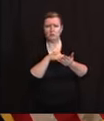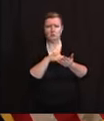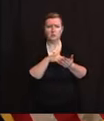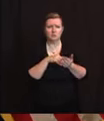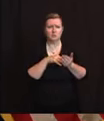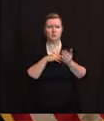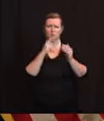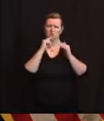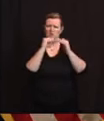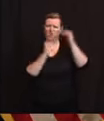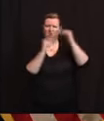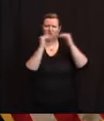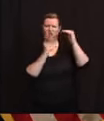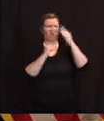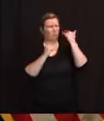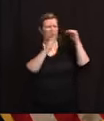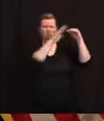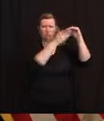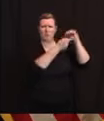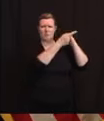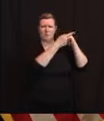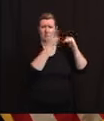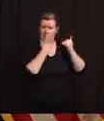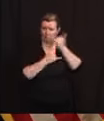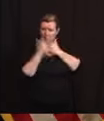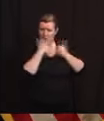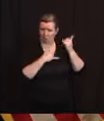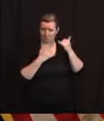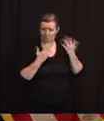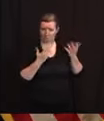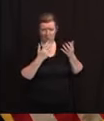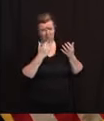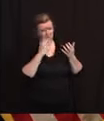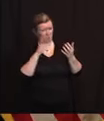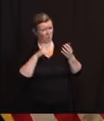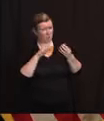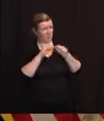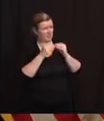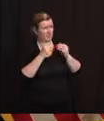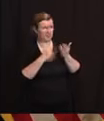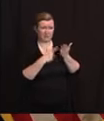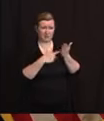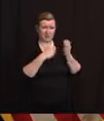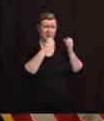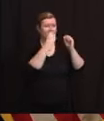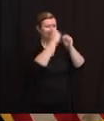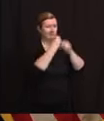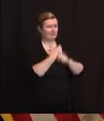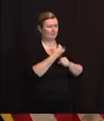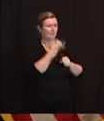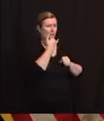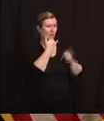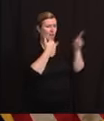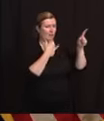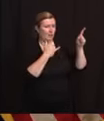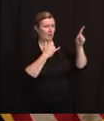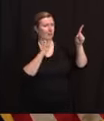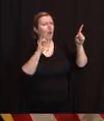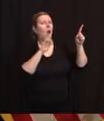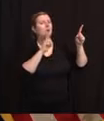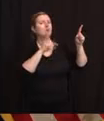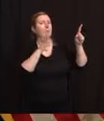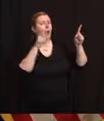that drop? Is it a simple mistake? There have been mistakes in the past, so this was the Federal Labor Department